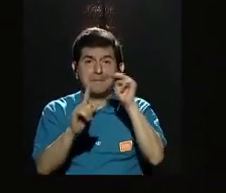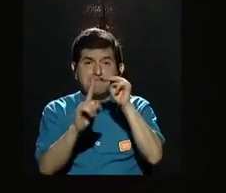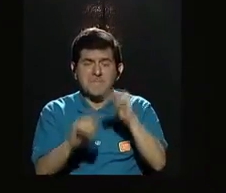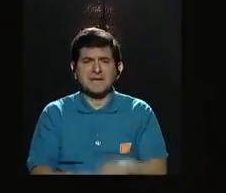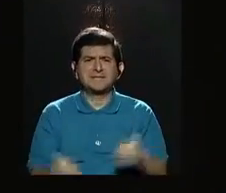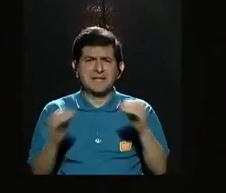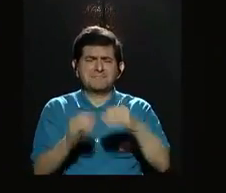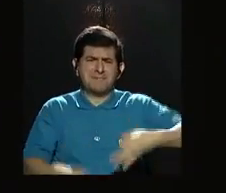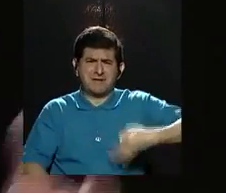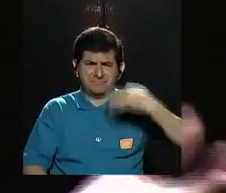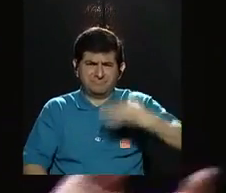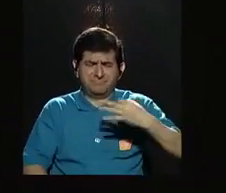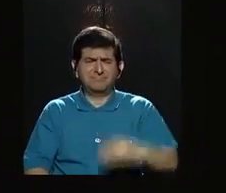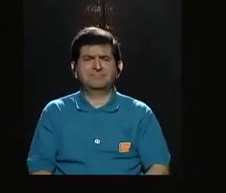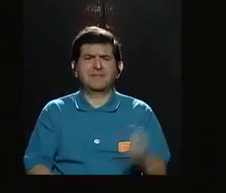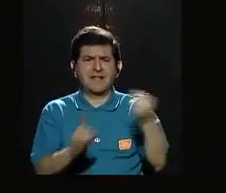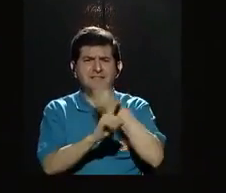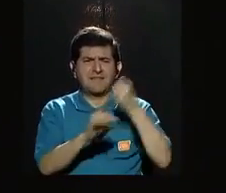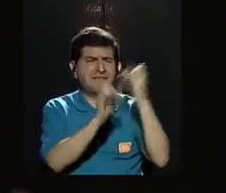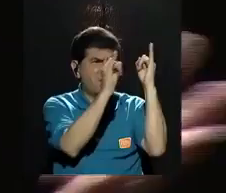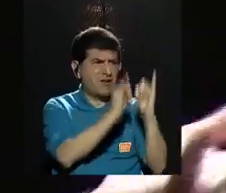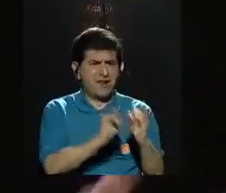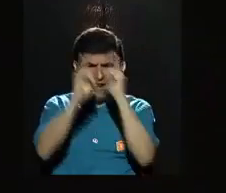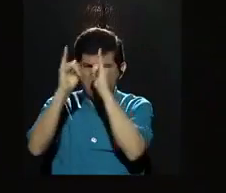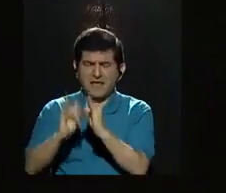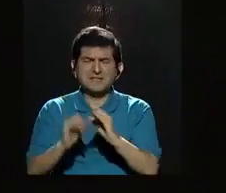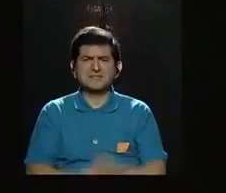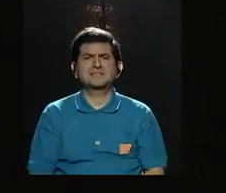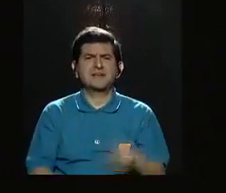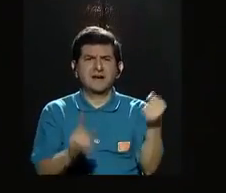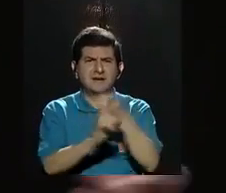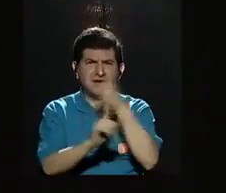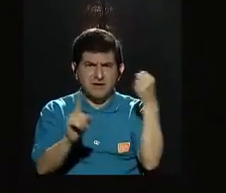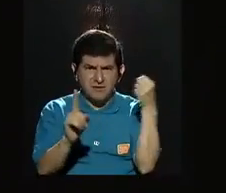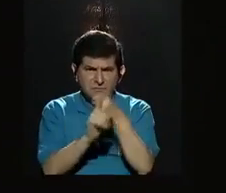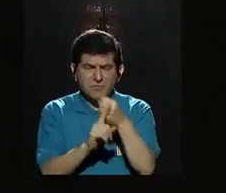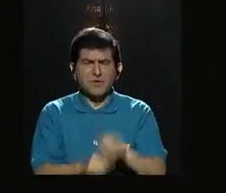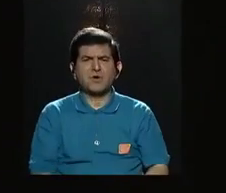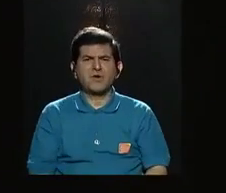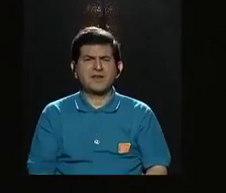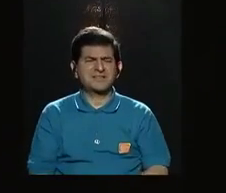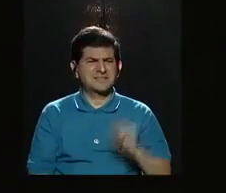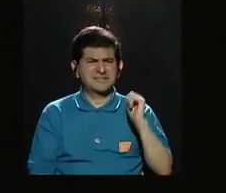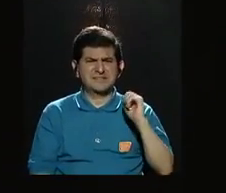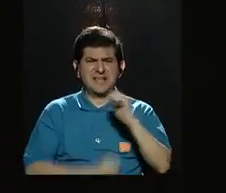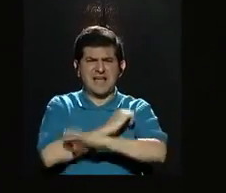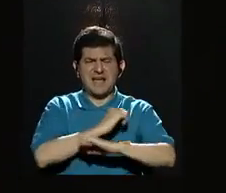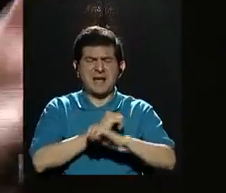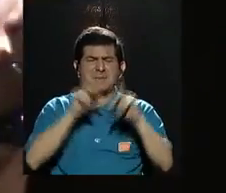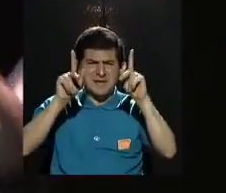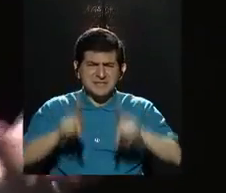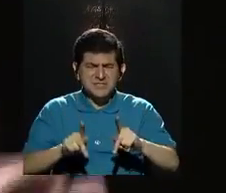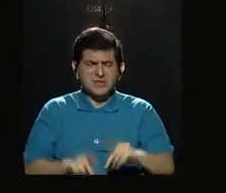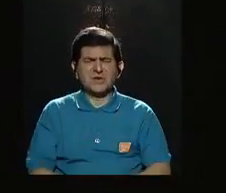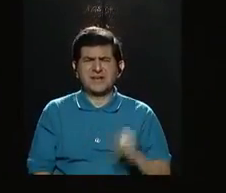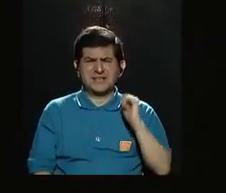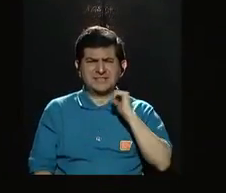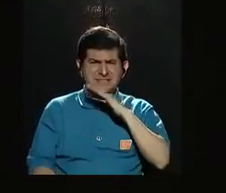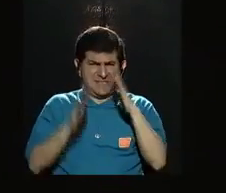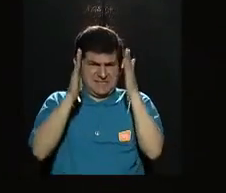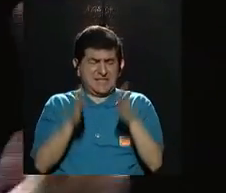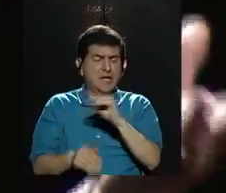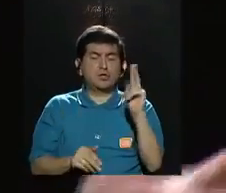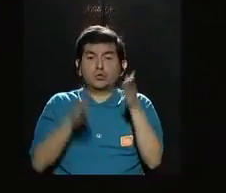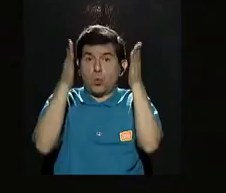individual violence, of stranger violence, of intimate violence, partner violence, also